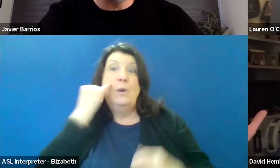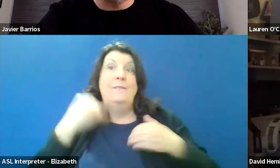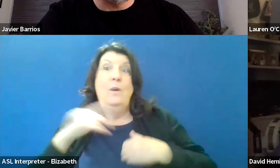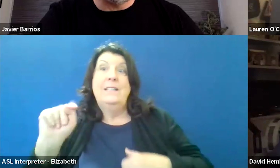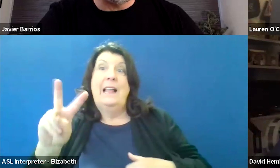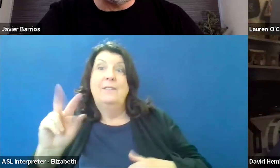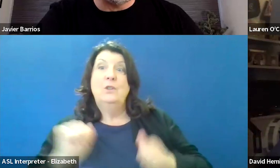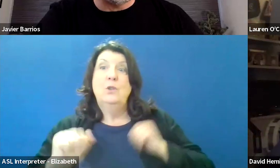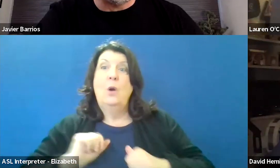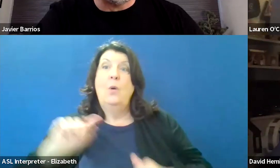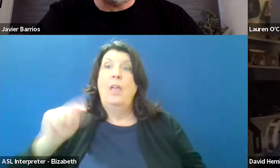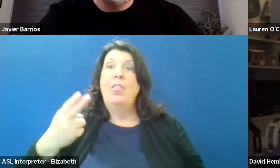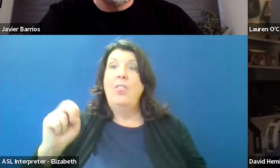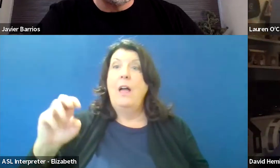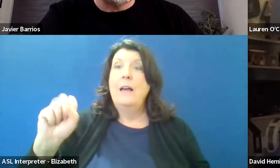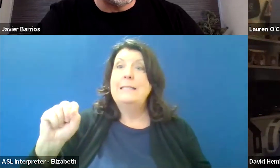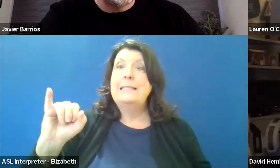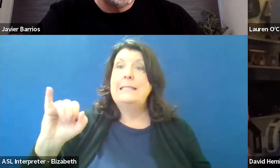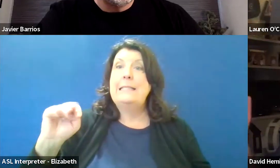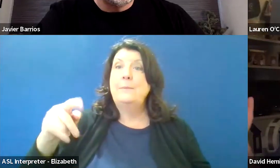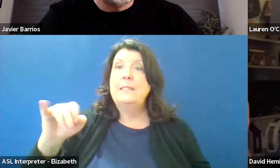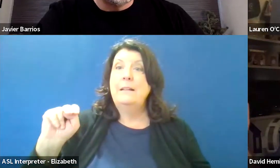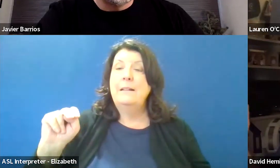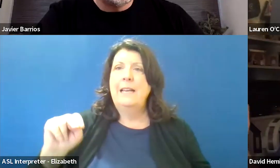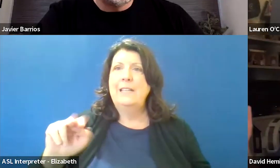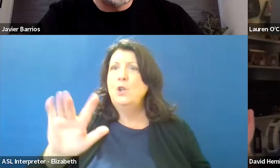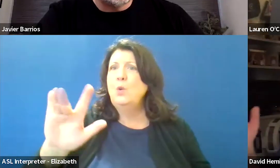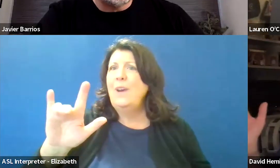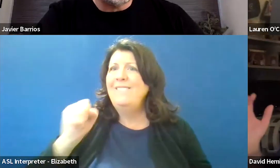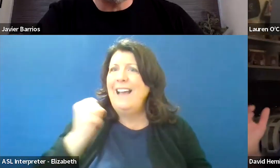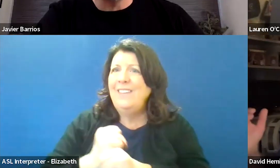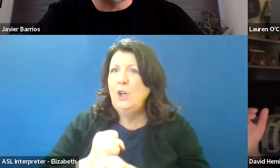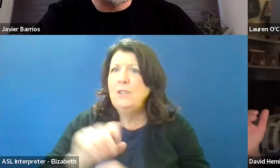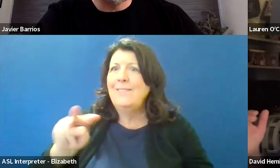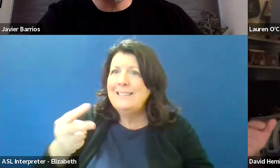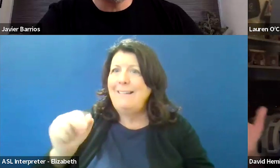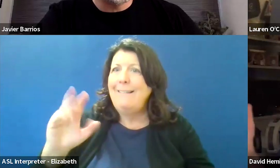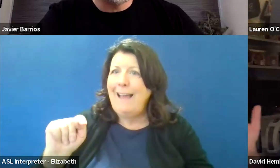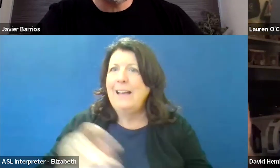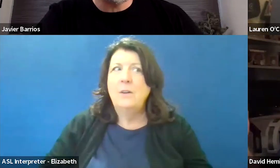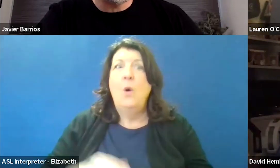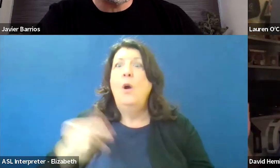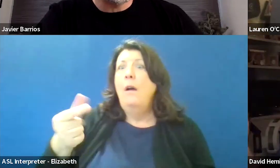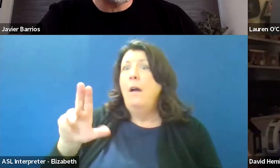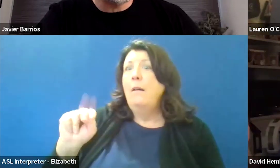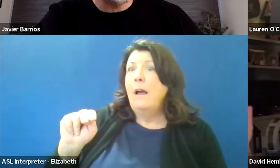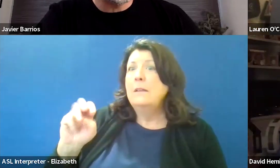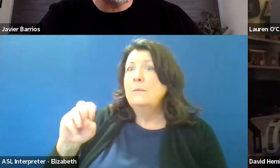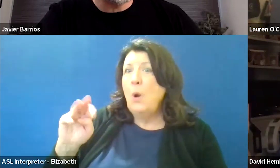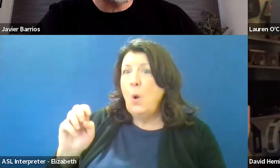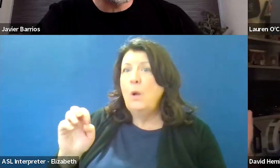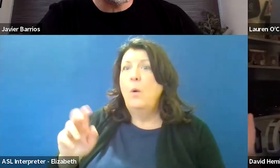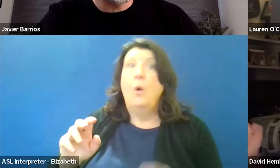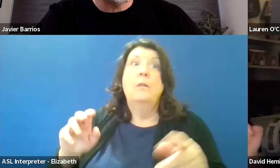act because there's no, there's no finale right now. Or like a movie like Gunsmoke or a TV show like Gunsmoke, but how about like Friends, another good example,